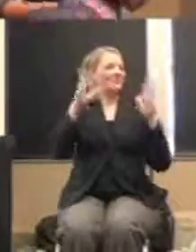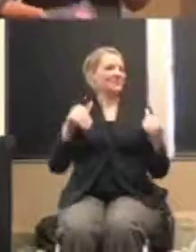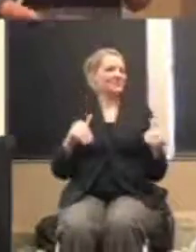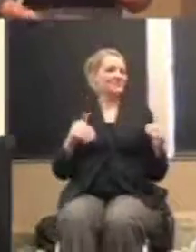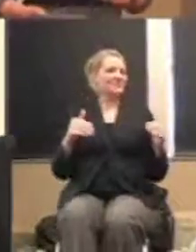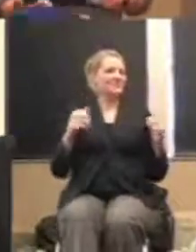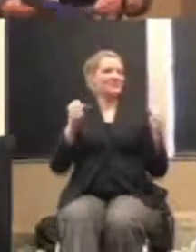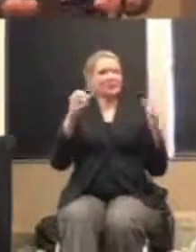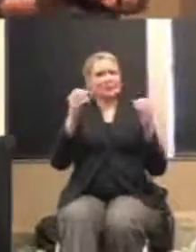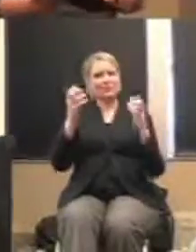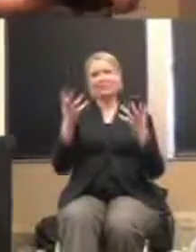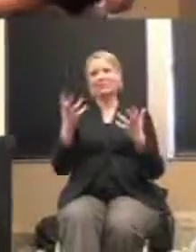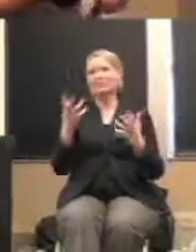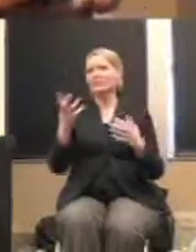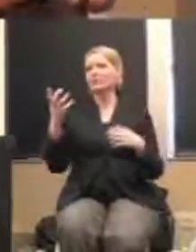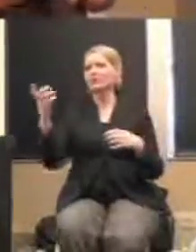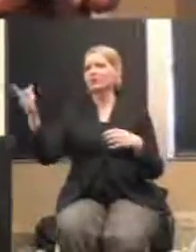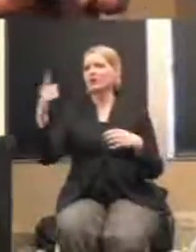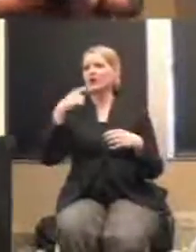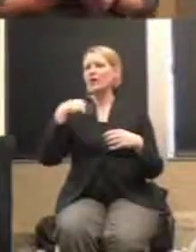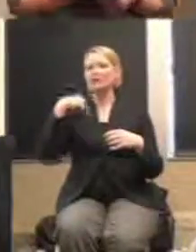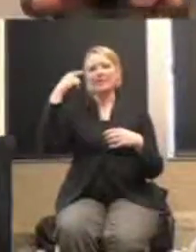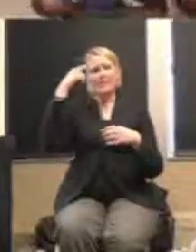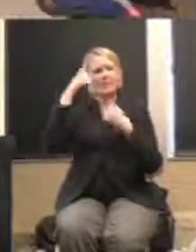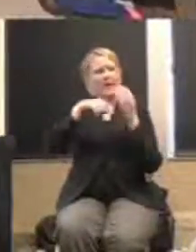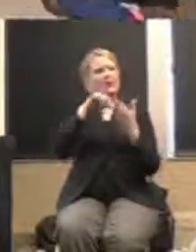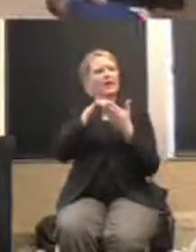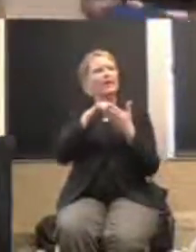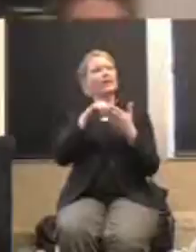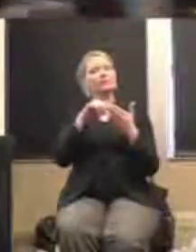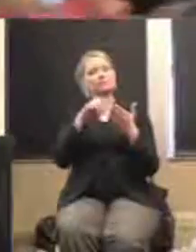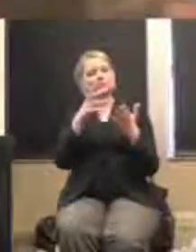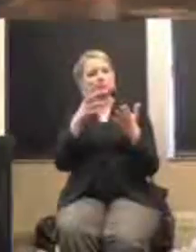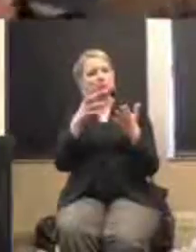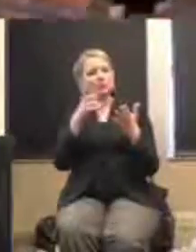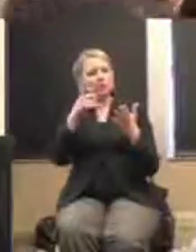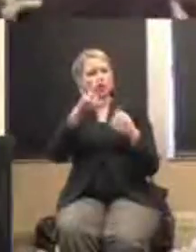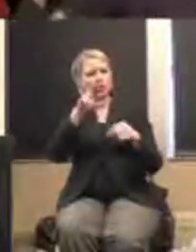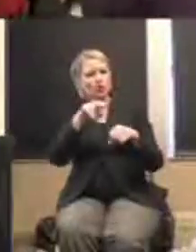regardless. Yes, ma'am. I was kind of thinking about that. Are you normally just,